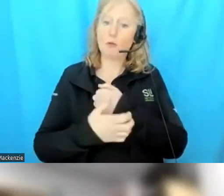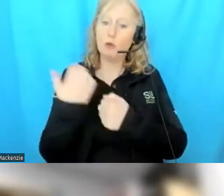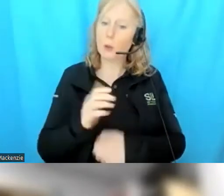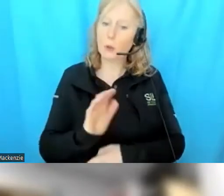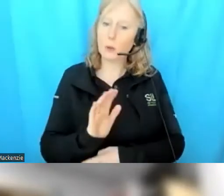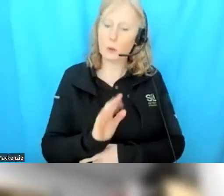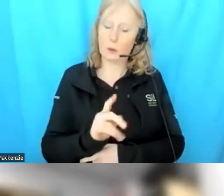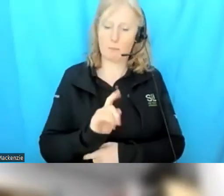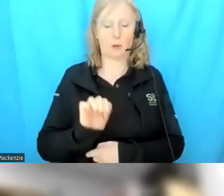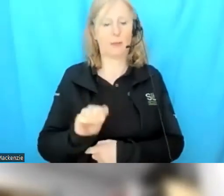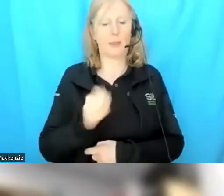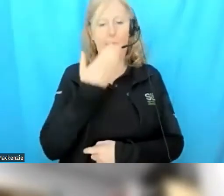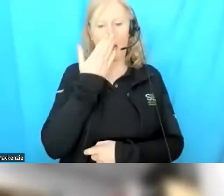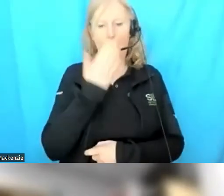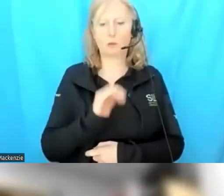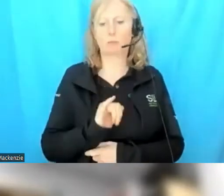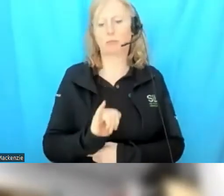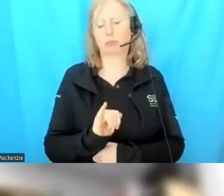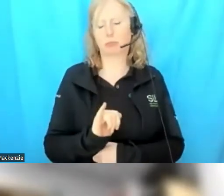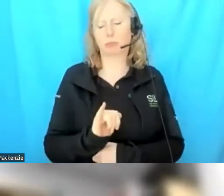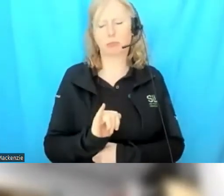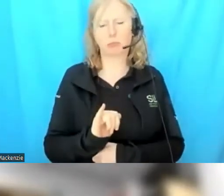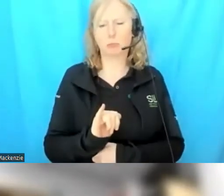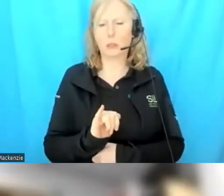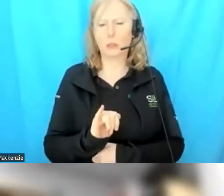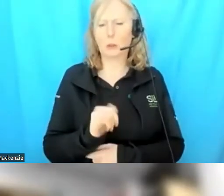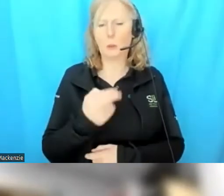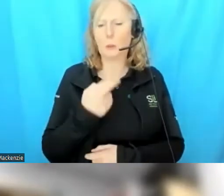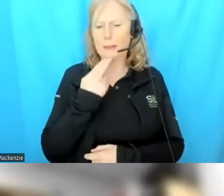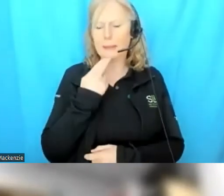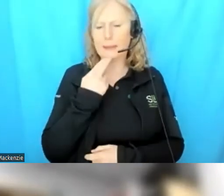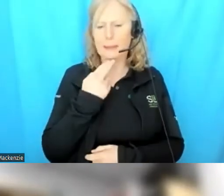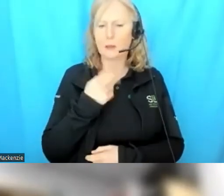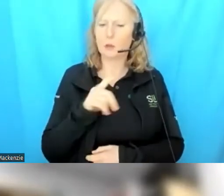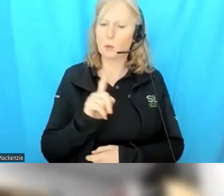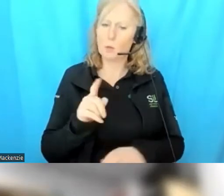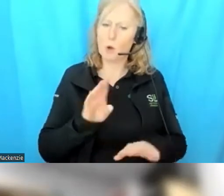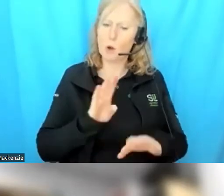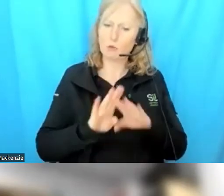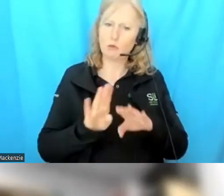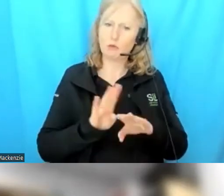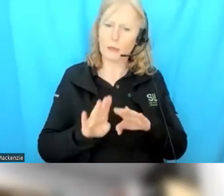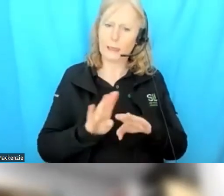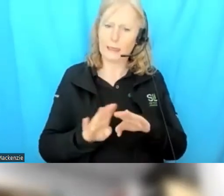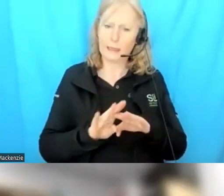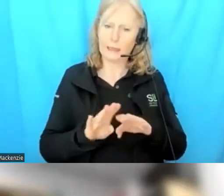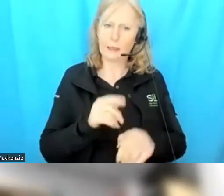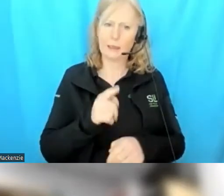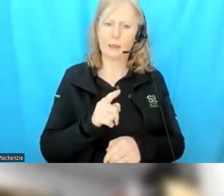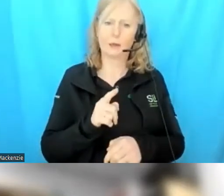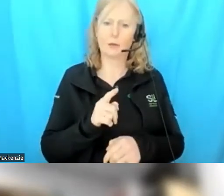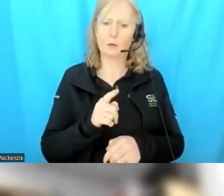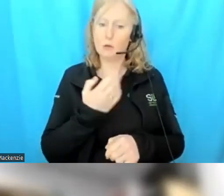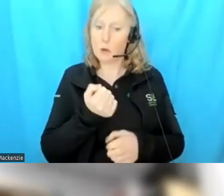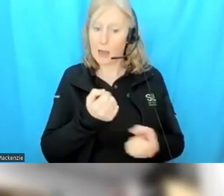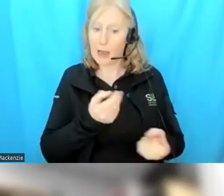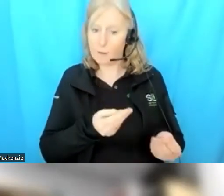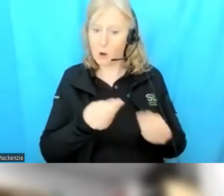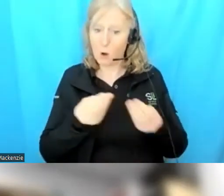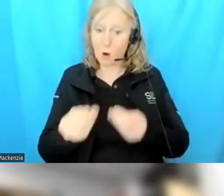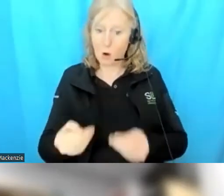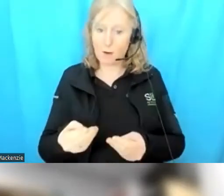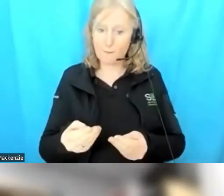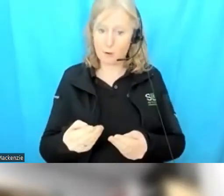their attitude's just been uncalled for. So what type of training can you or are you offering right now that